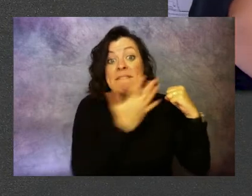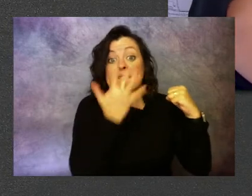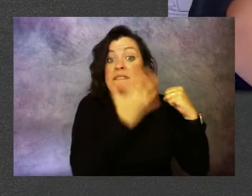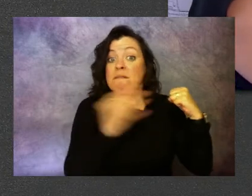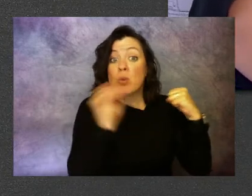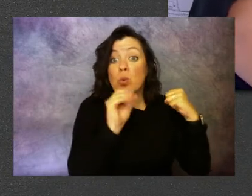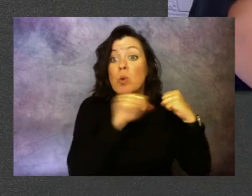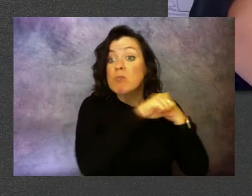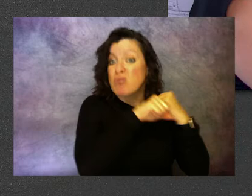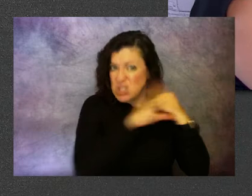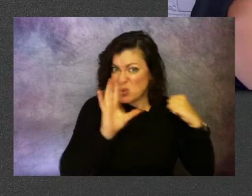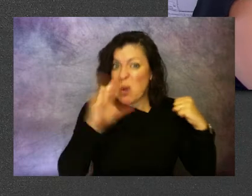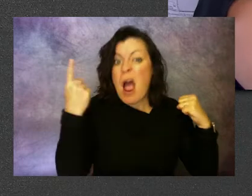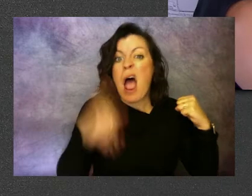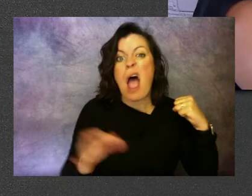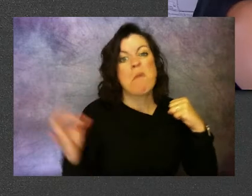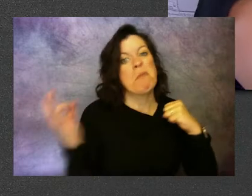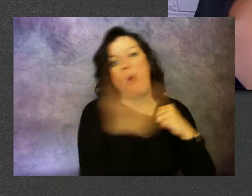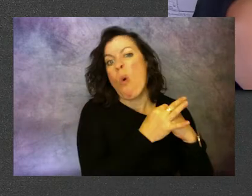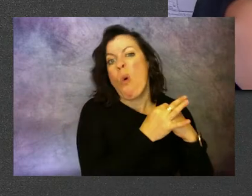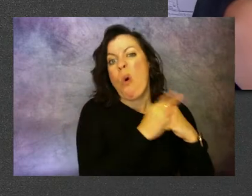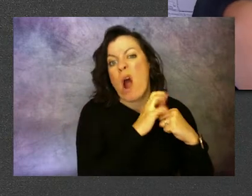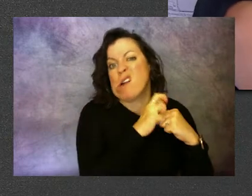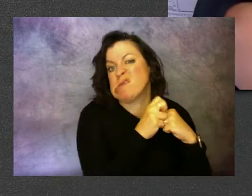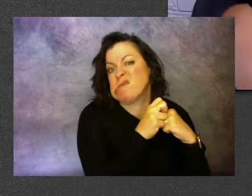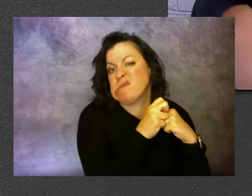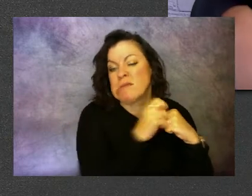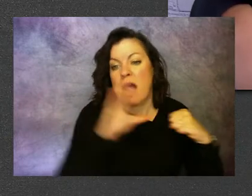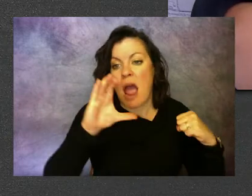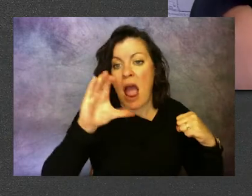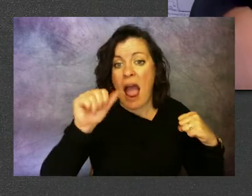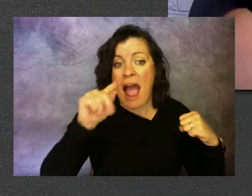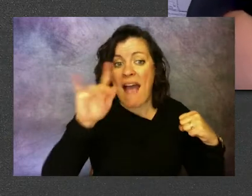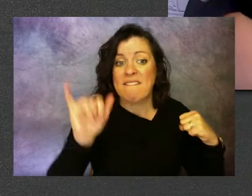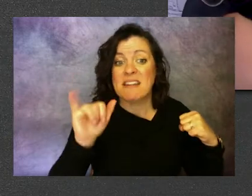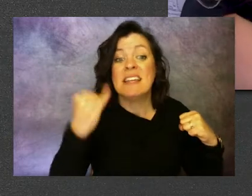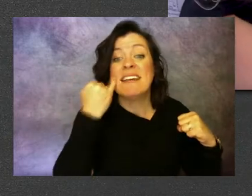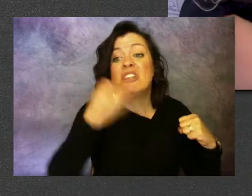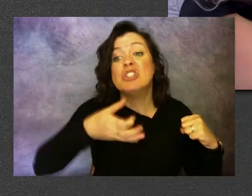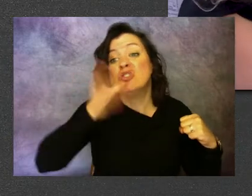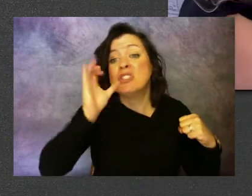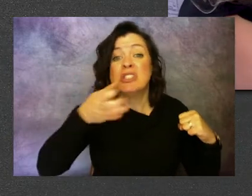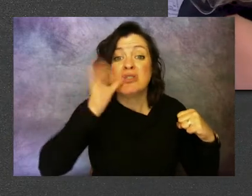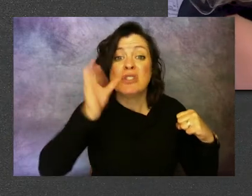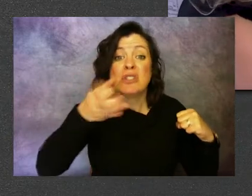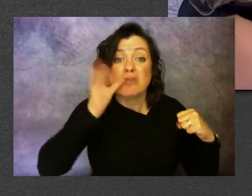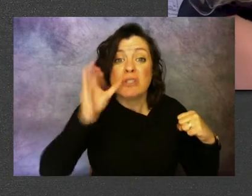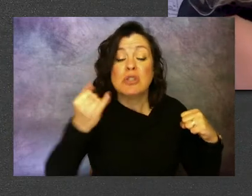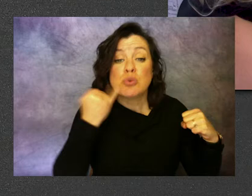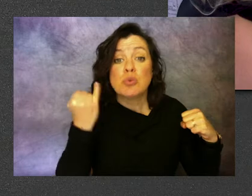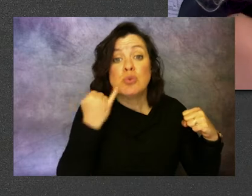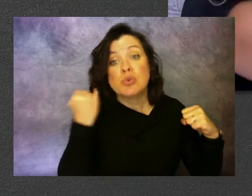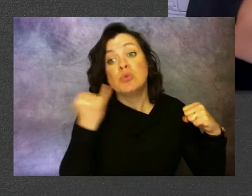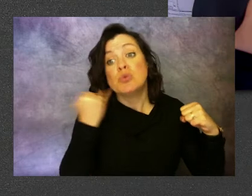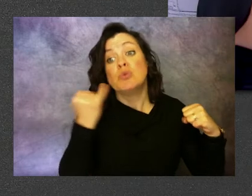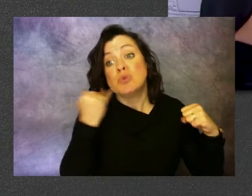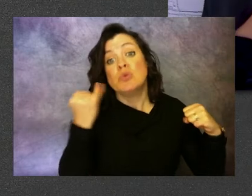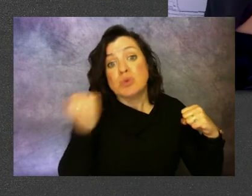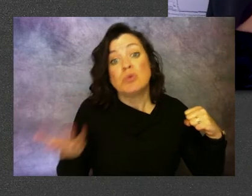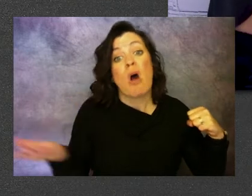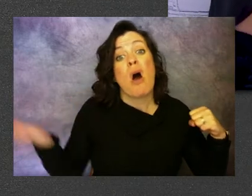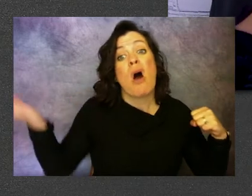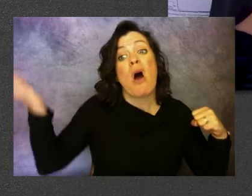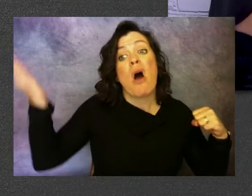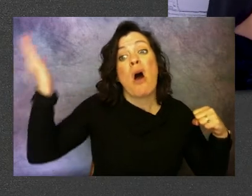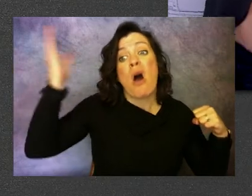drinking juice and maybe just walking around with the juice and drinking the juice all day, and the tooth is going to get cavities.